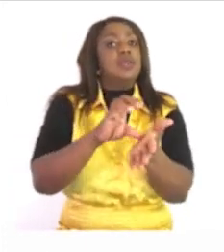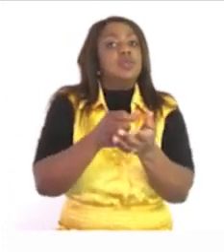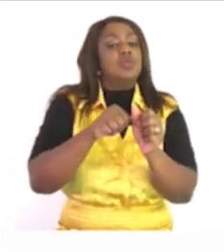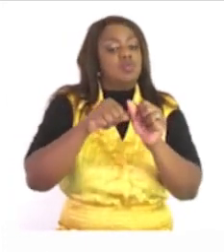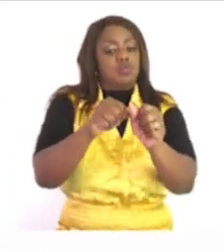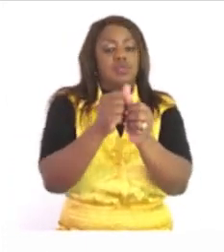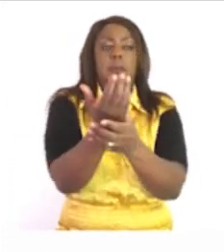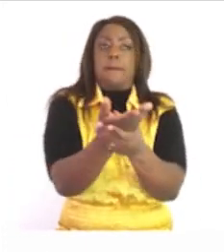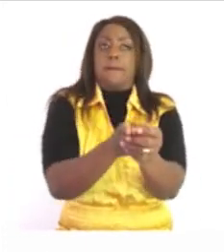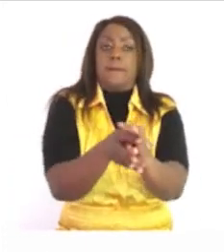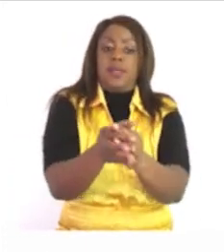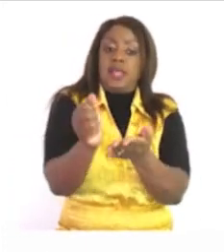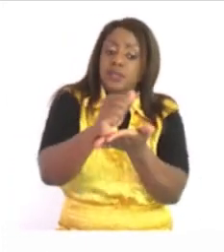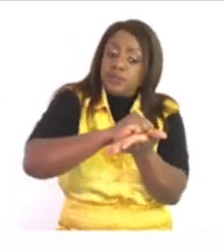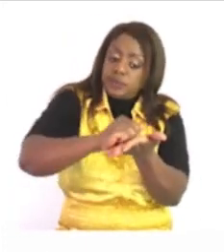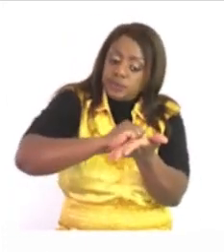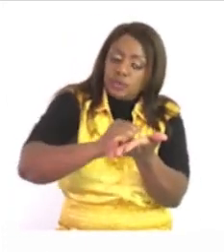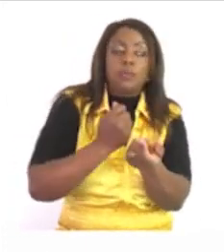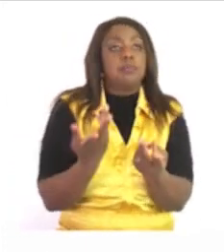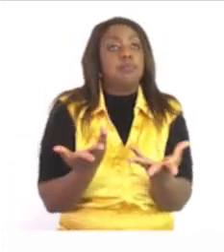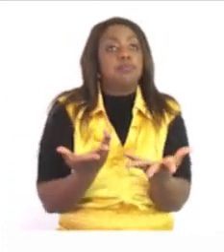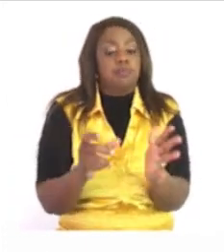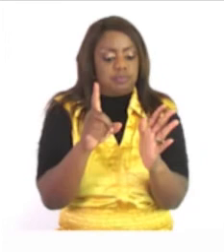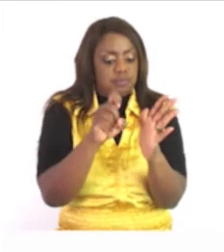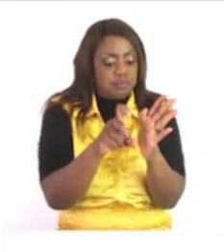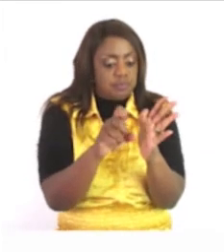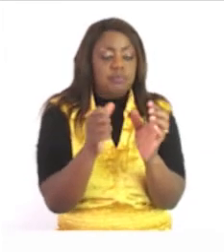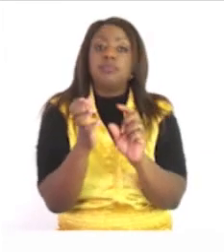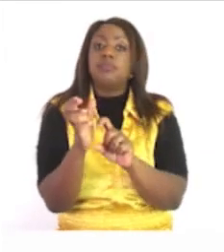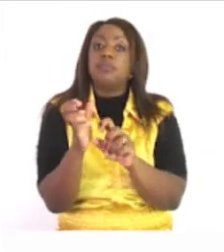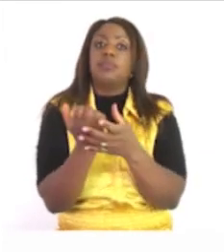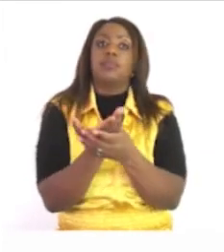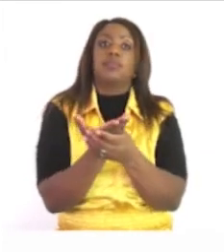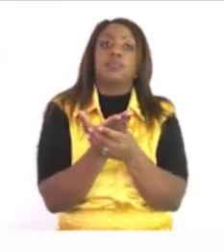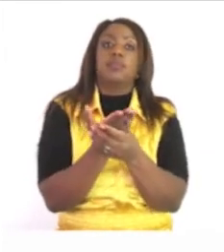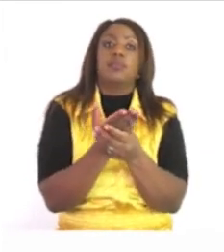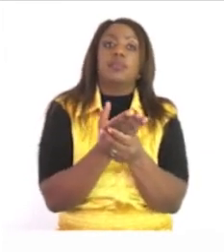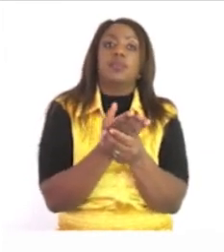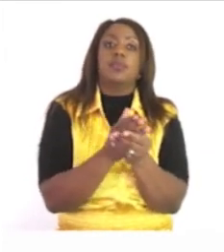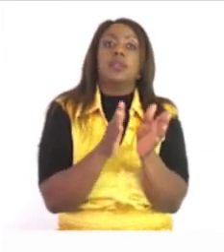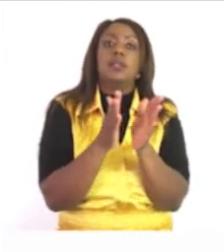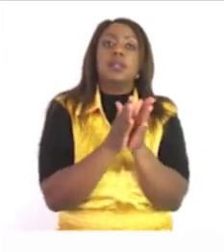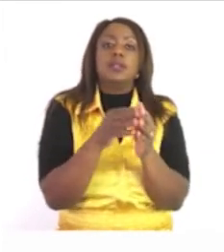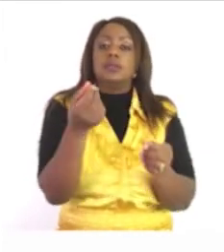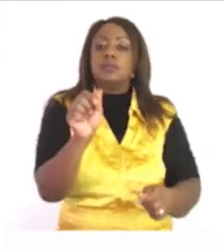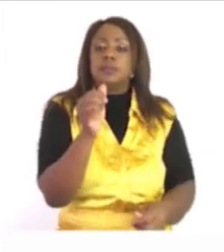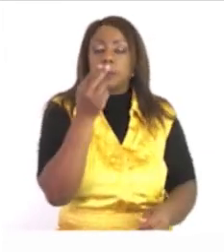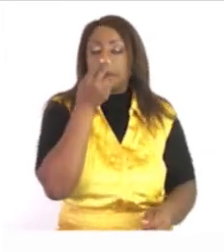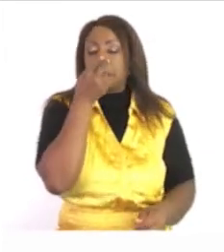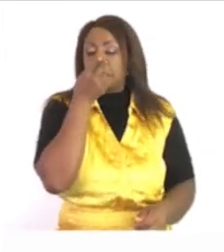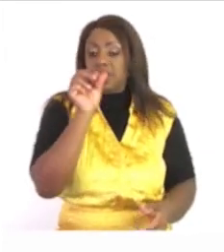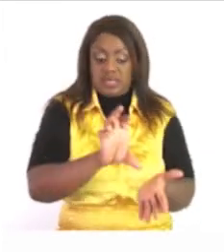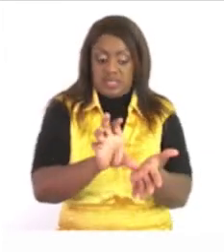running water, not just water in a bucket. So everyone is coming at home washing their hands in the same bucket. That is not right.